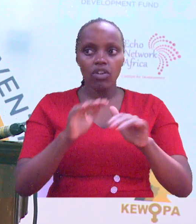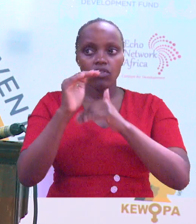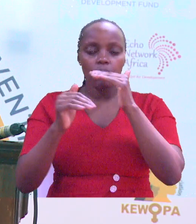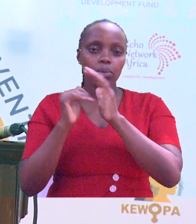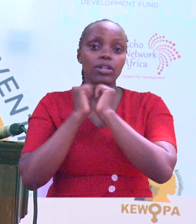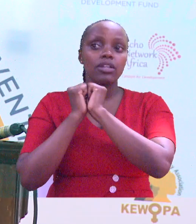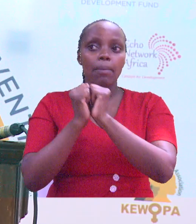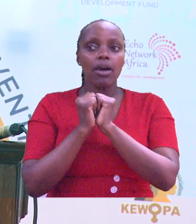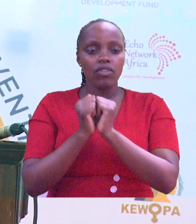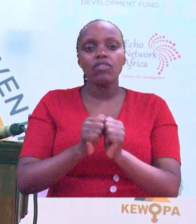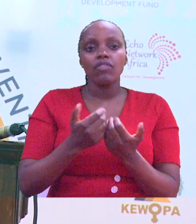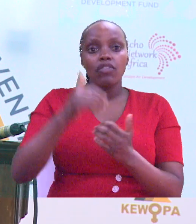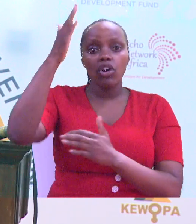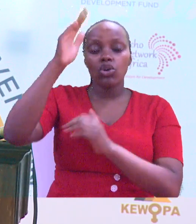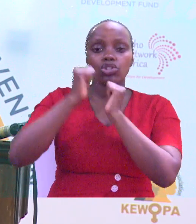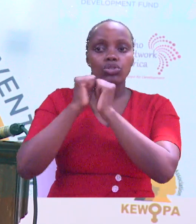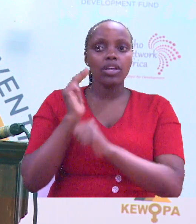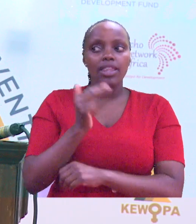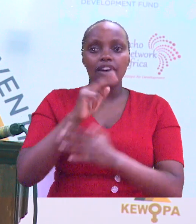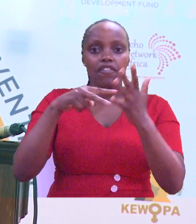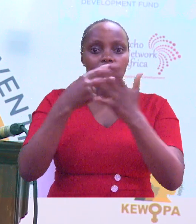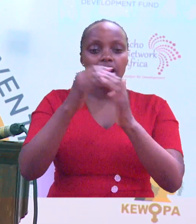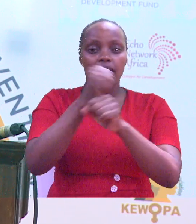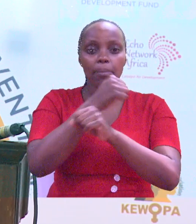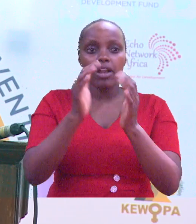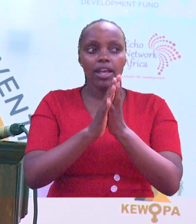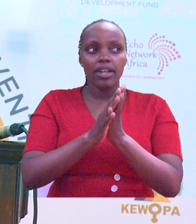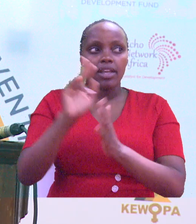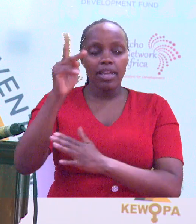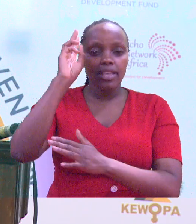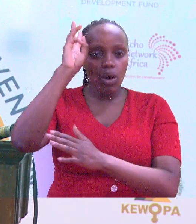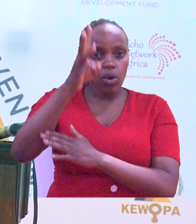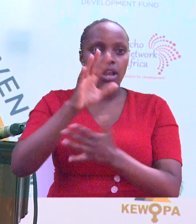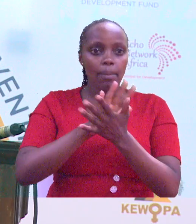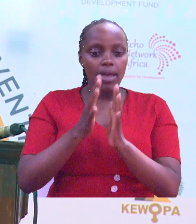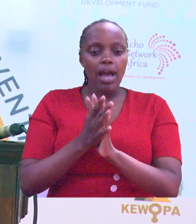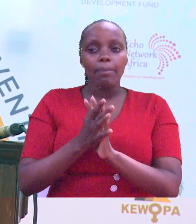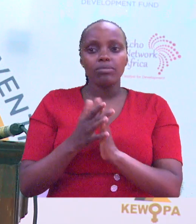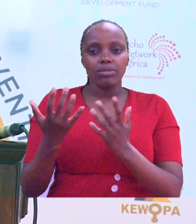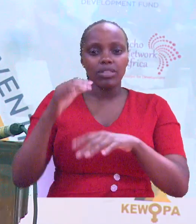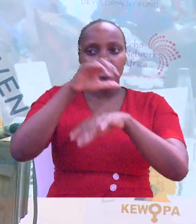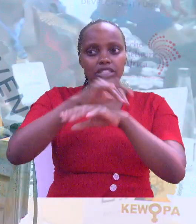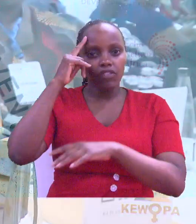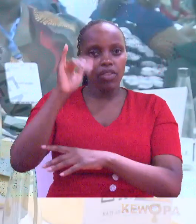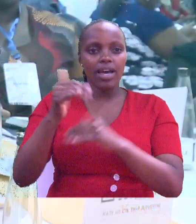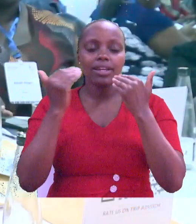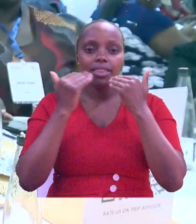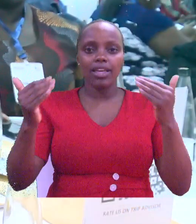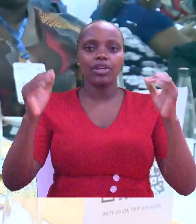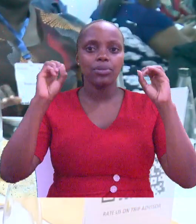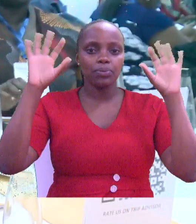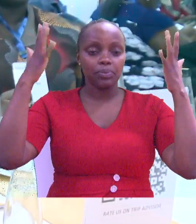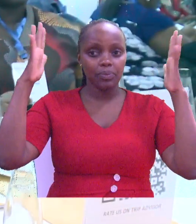Pamoja. With Yahweh on our side, we cannot fail, and Kenya will be the richer for it. Thank you.